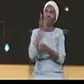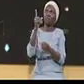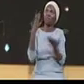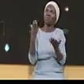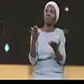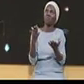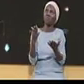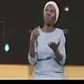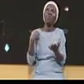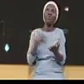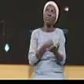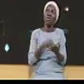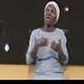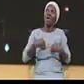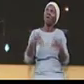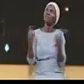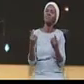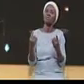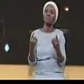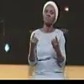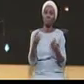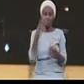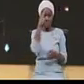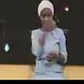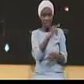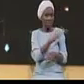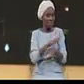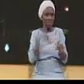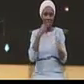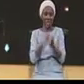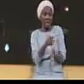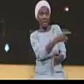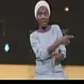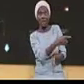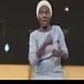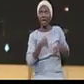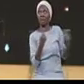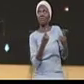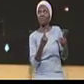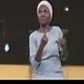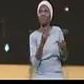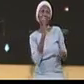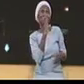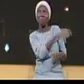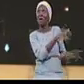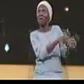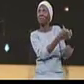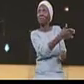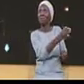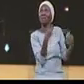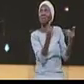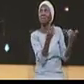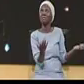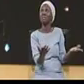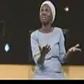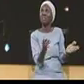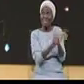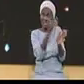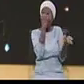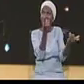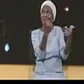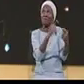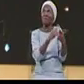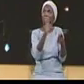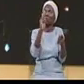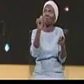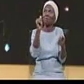have sinned. He didn't say they have sinned. Bad people, that's why they came to Babylon. They